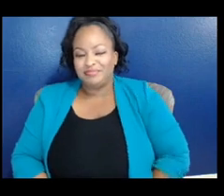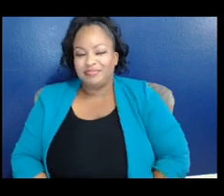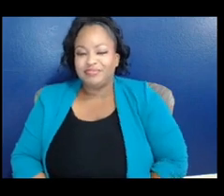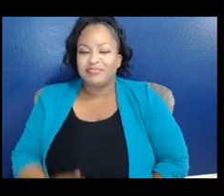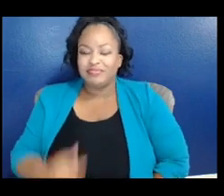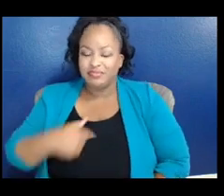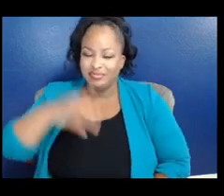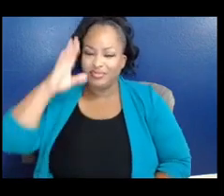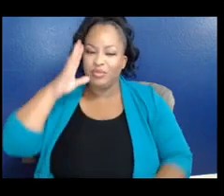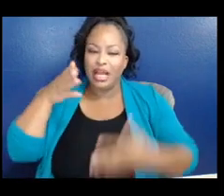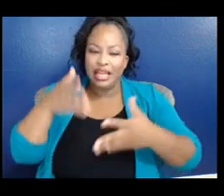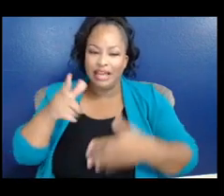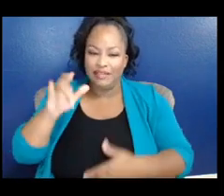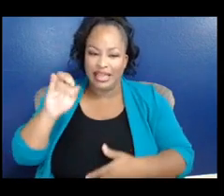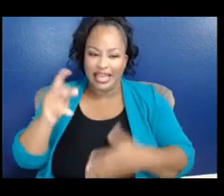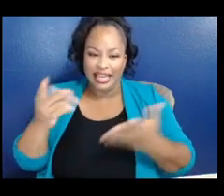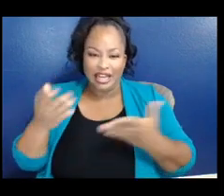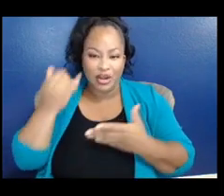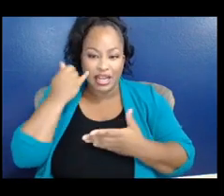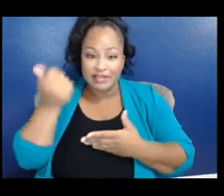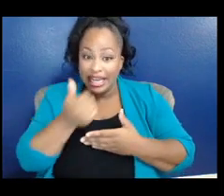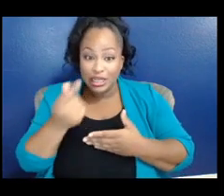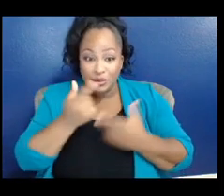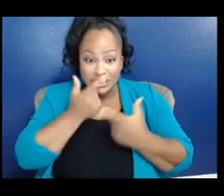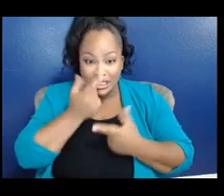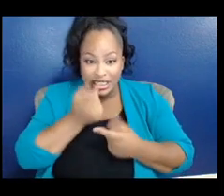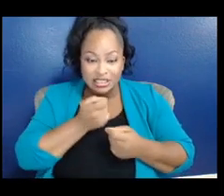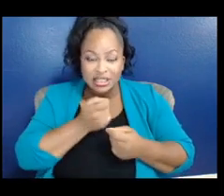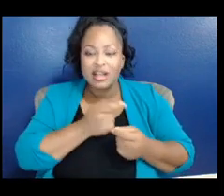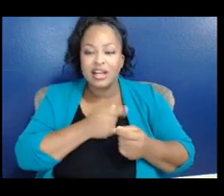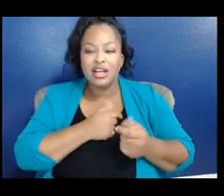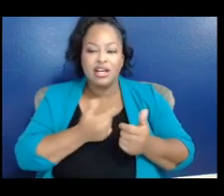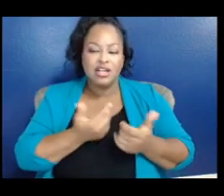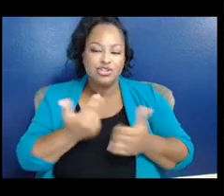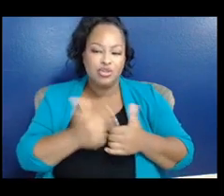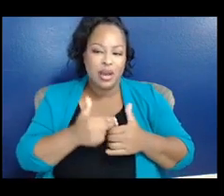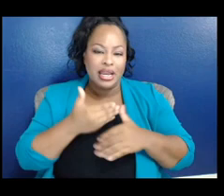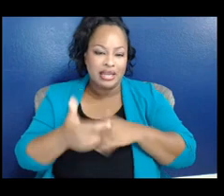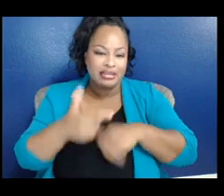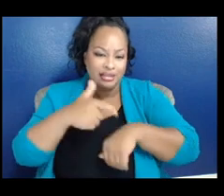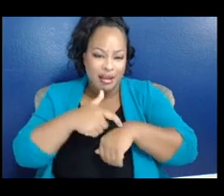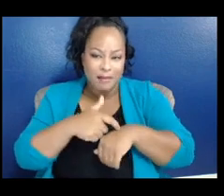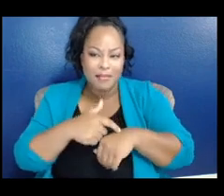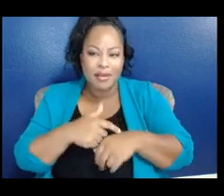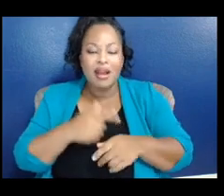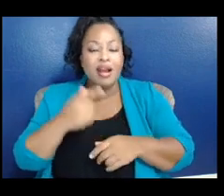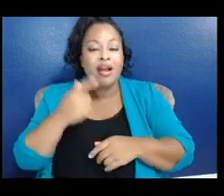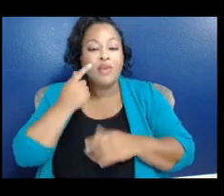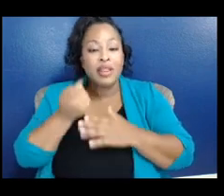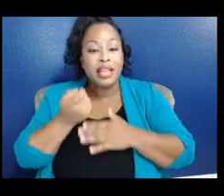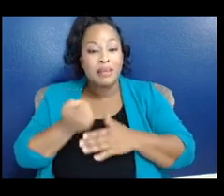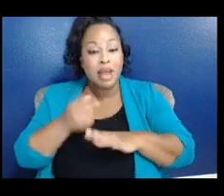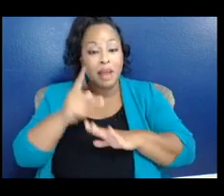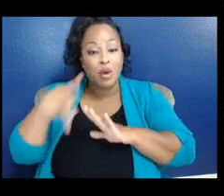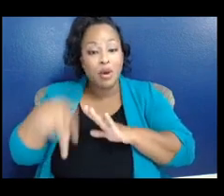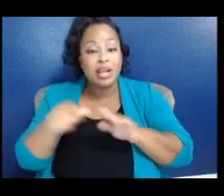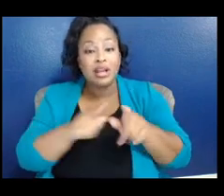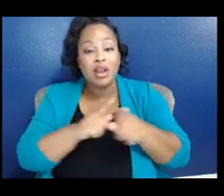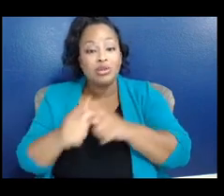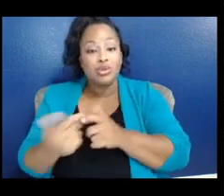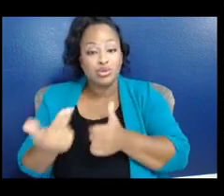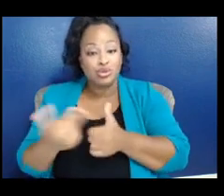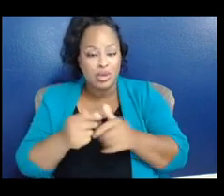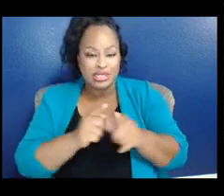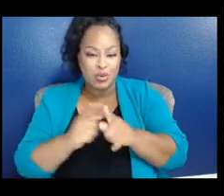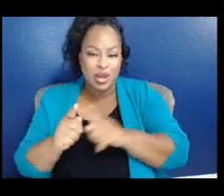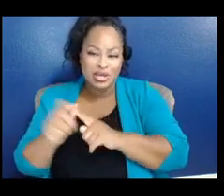I'll leave the link here. And if anybody's interested also in joining the next fibroid elimination program, then they can also join in as well.